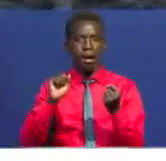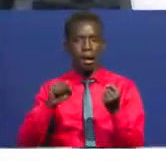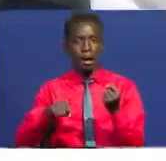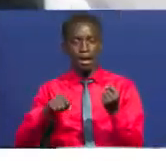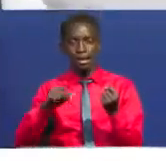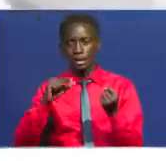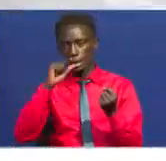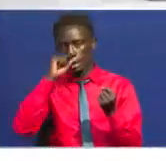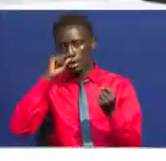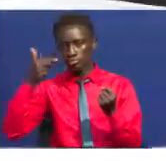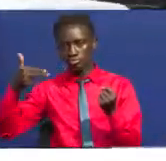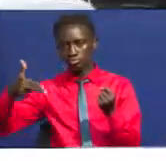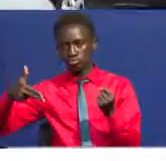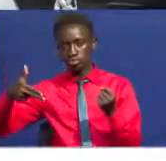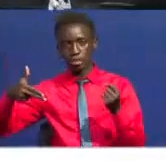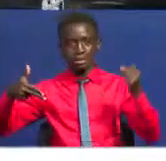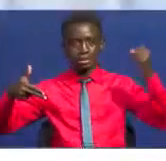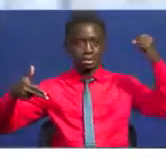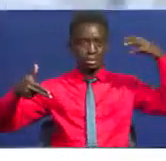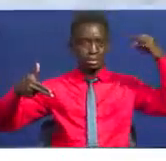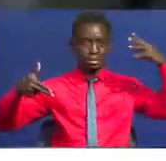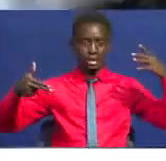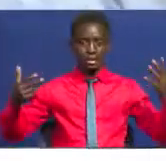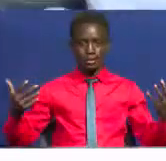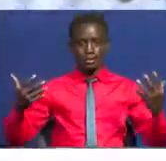gasoline engine and an electric motor.